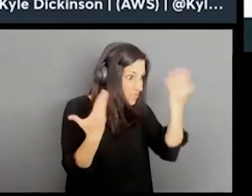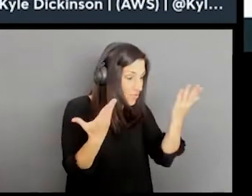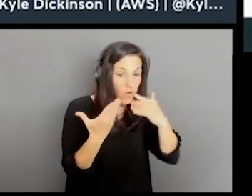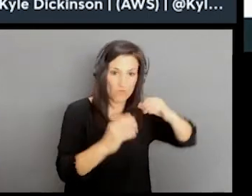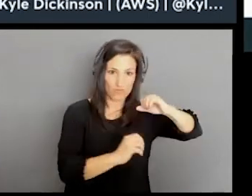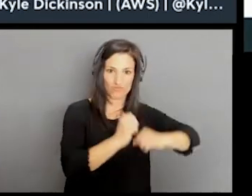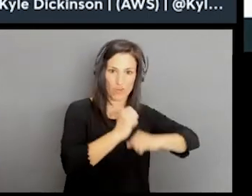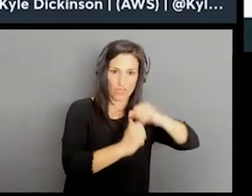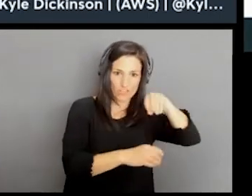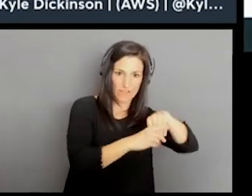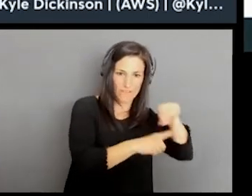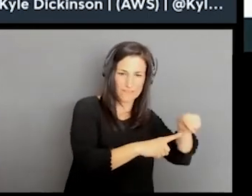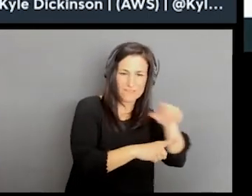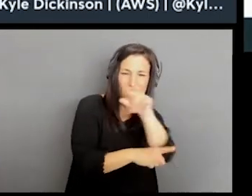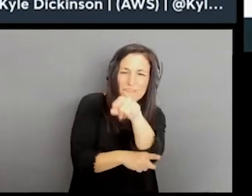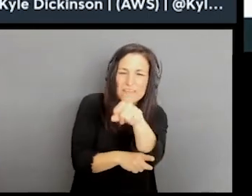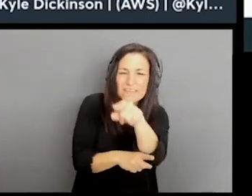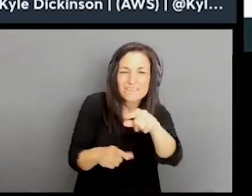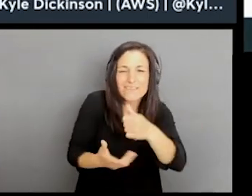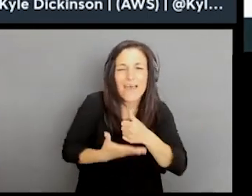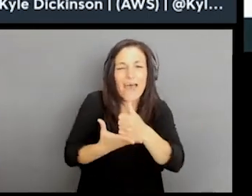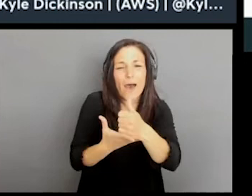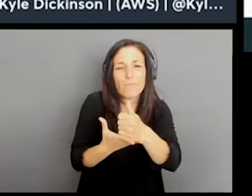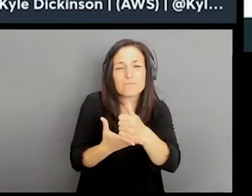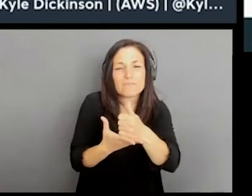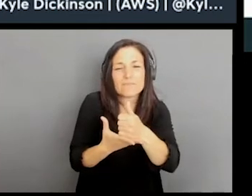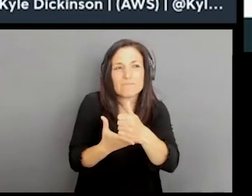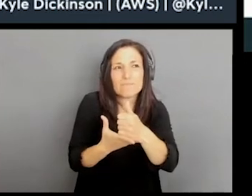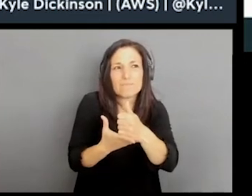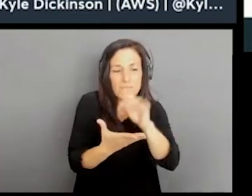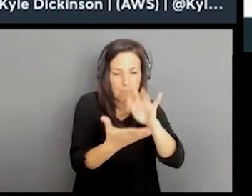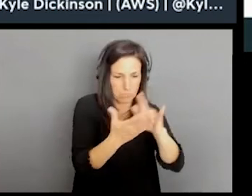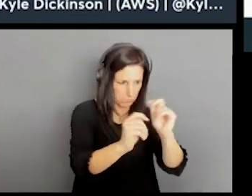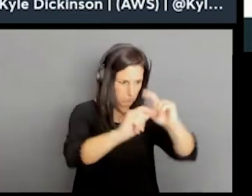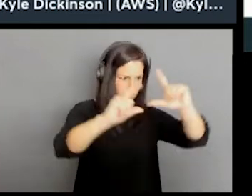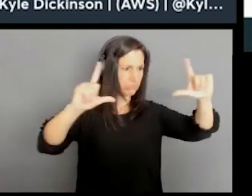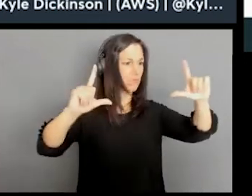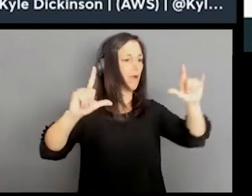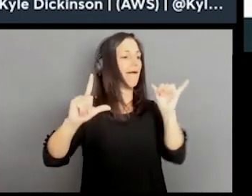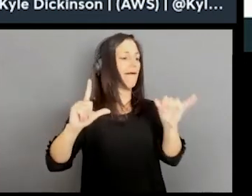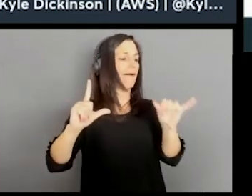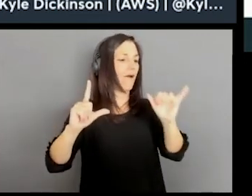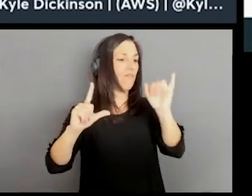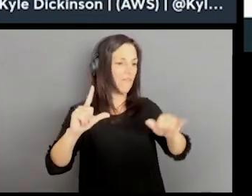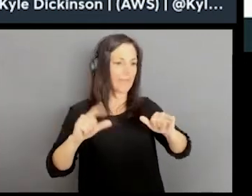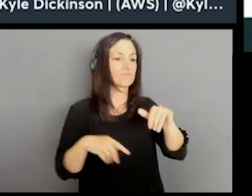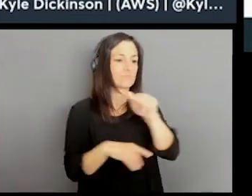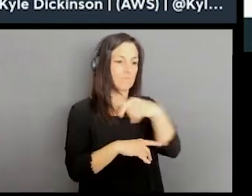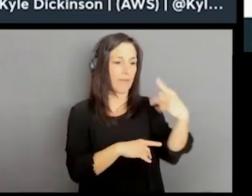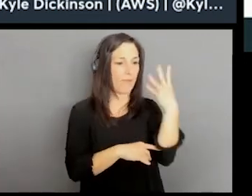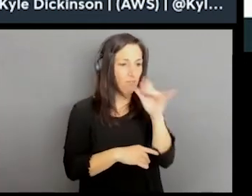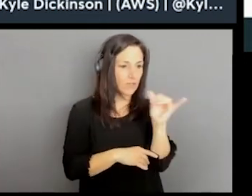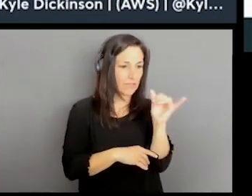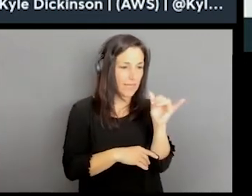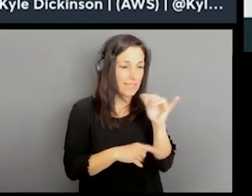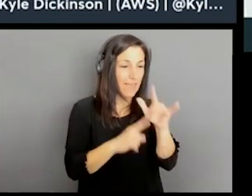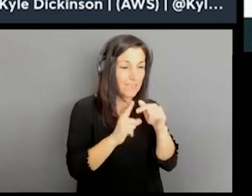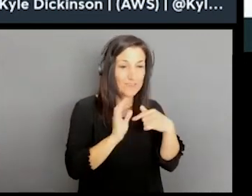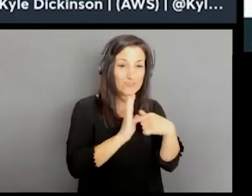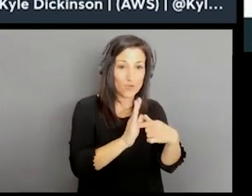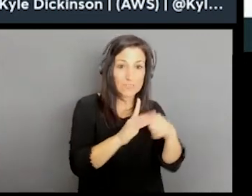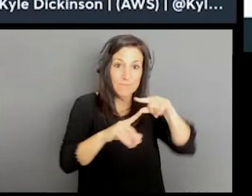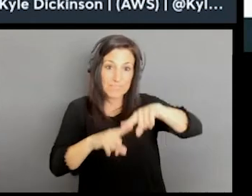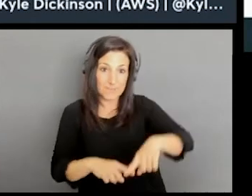kind of inform or helping them understand what their application looks like and what are the dependencies.